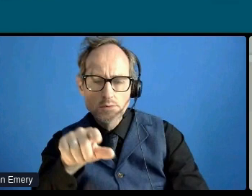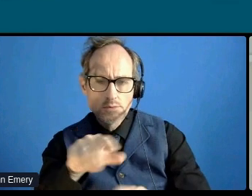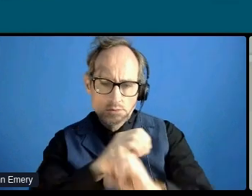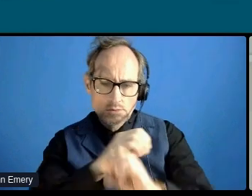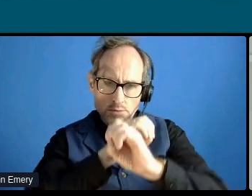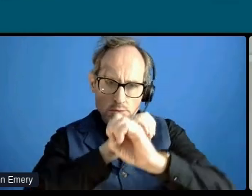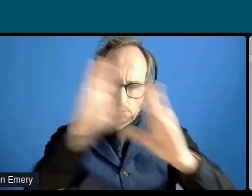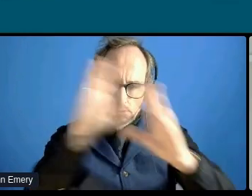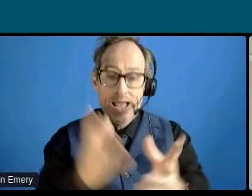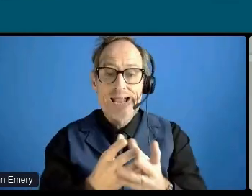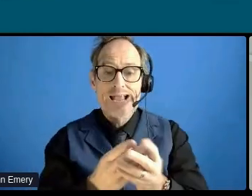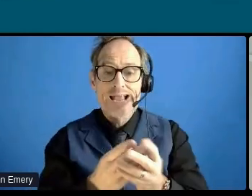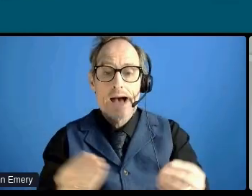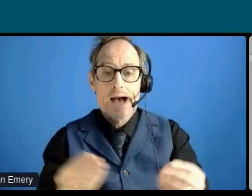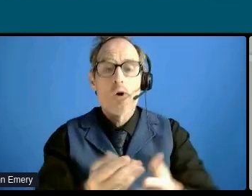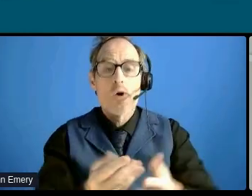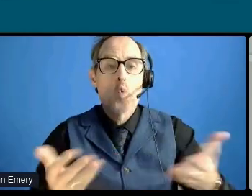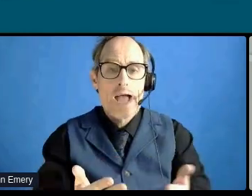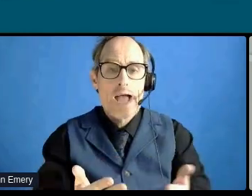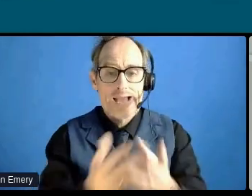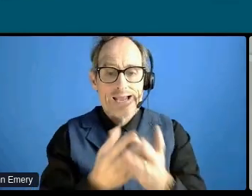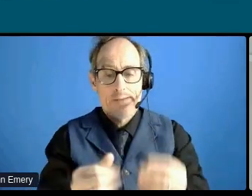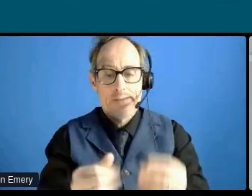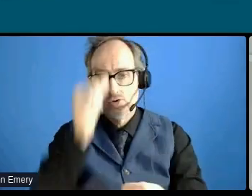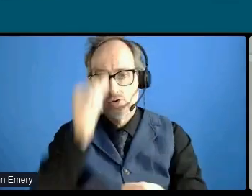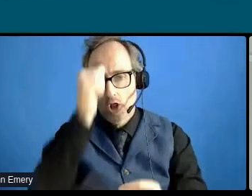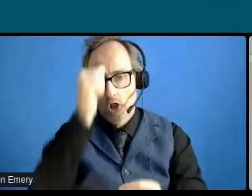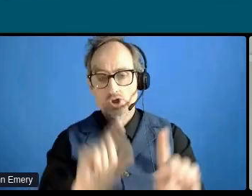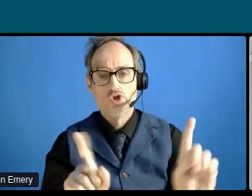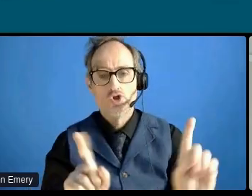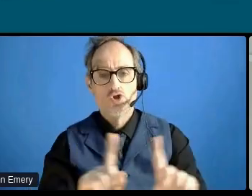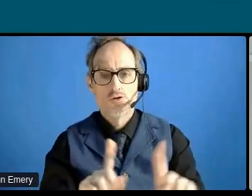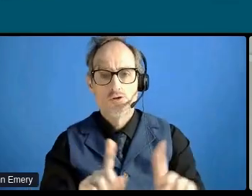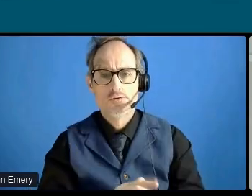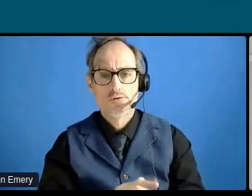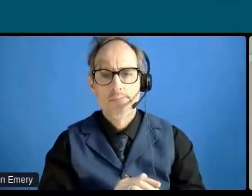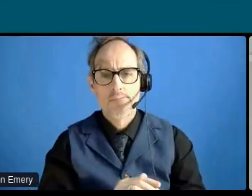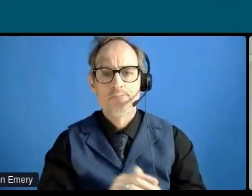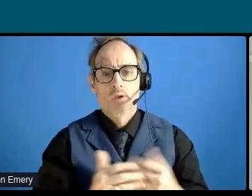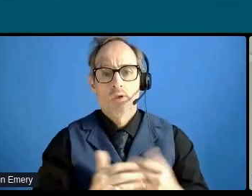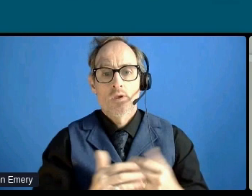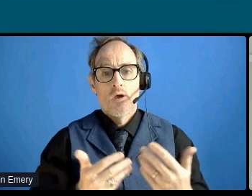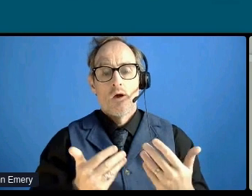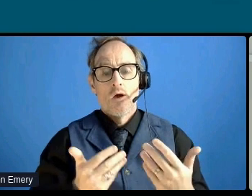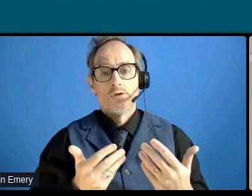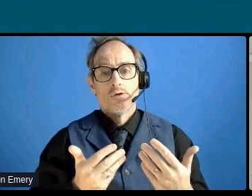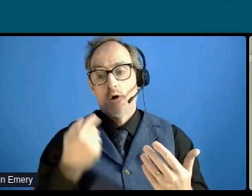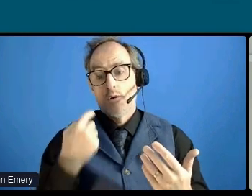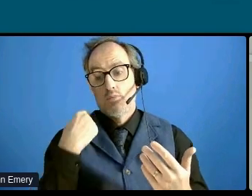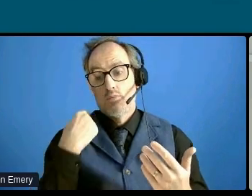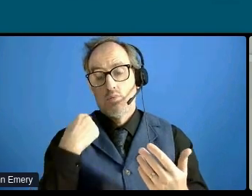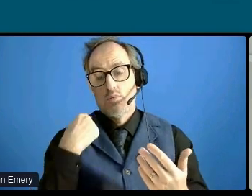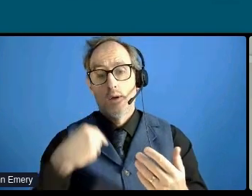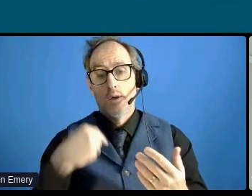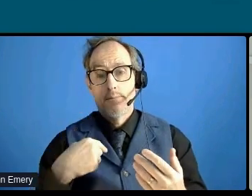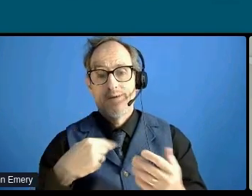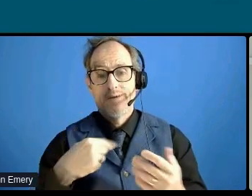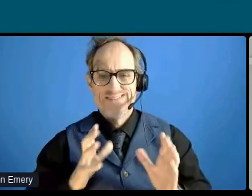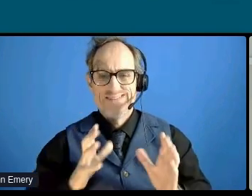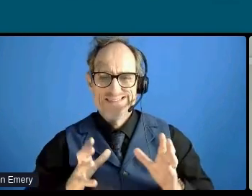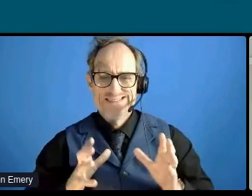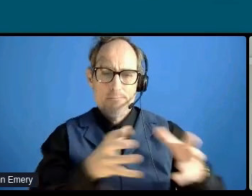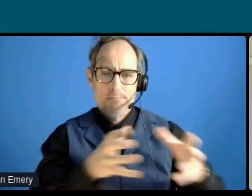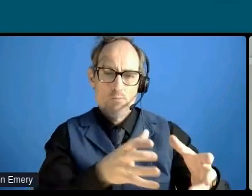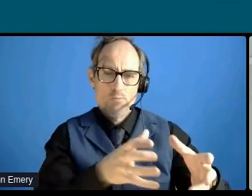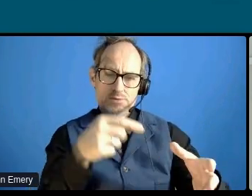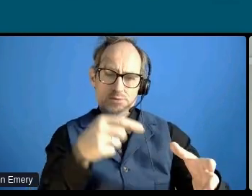itself. So I found working with, so I'd led on some work within the department,